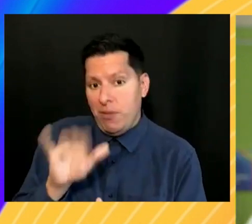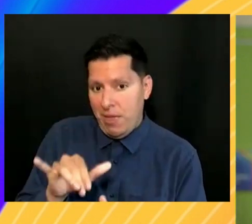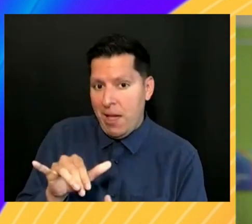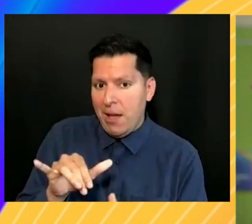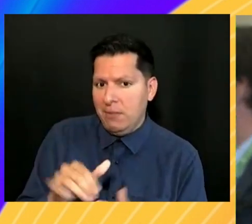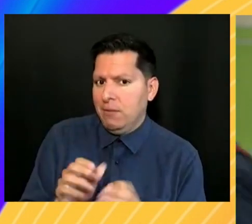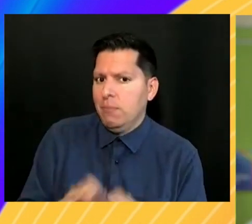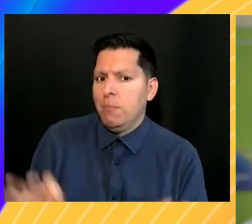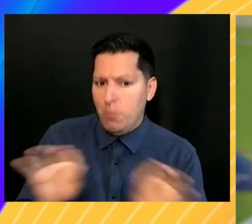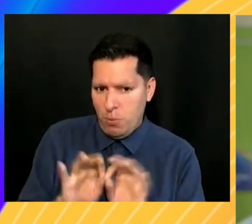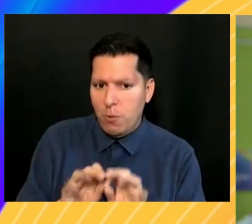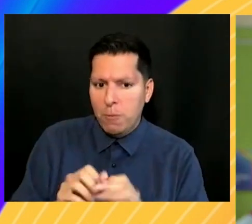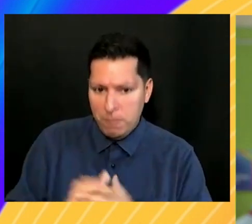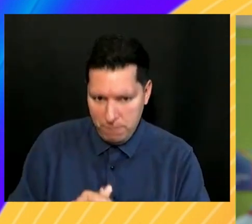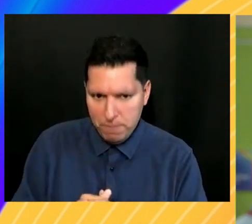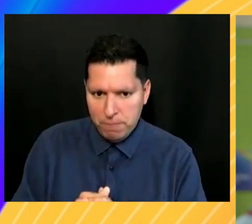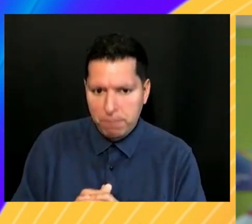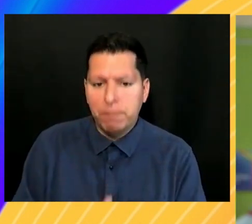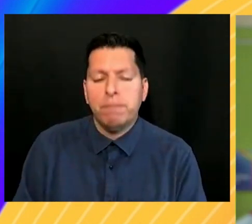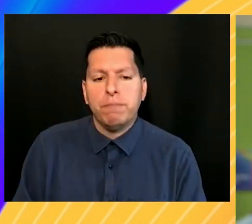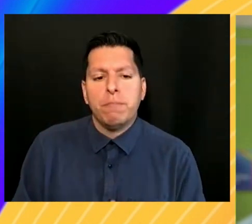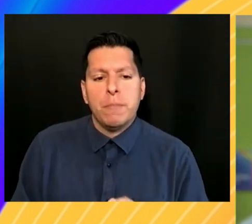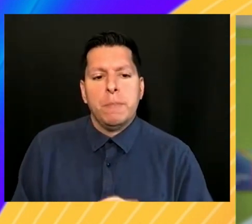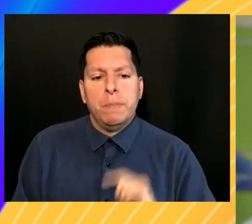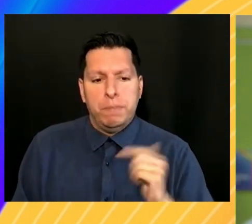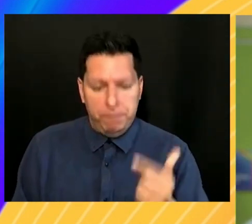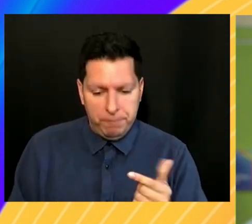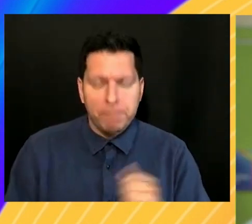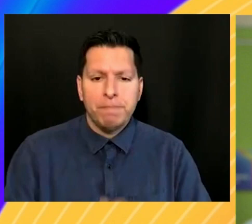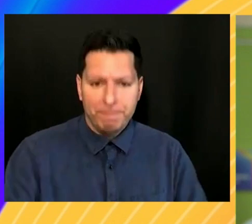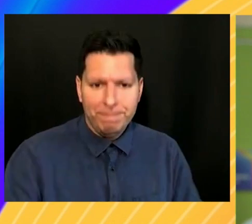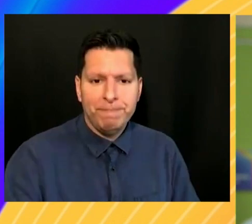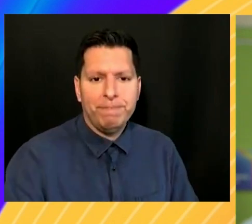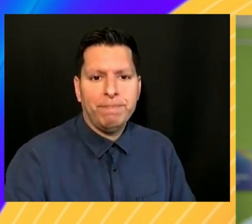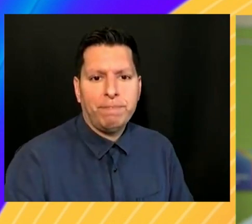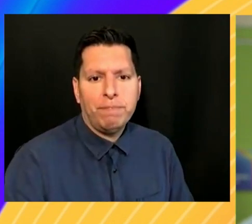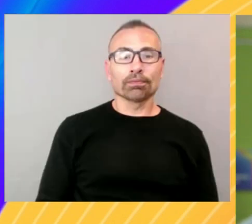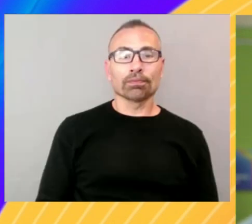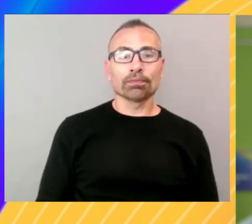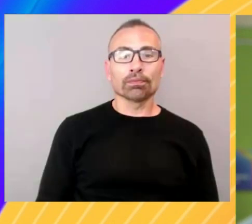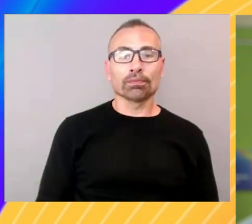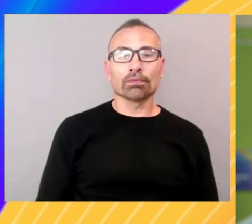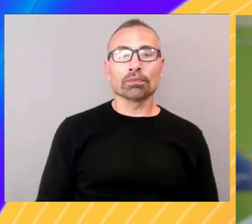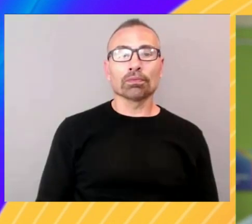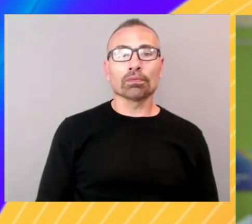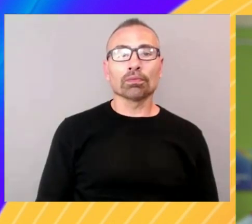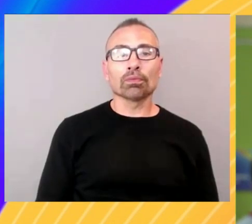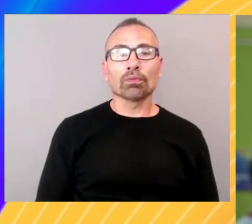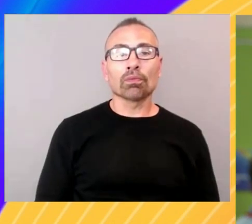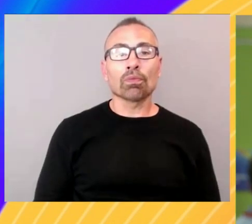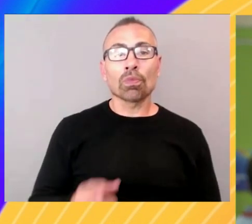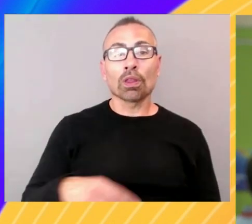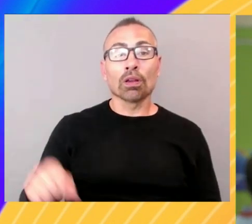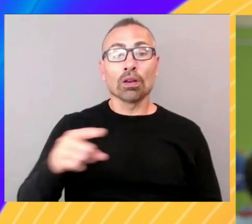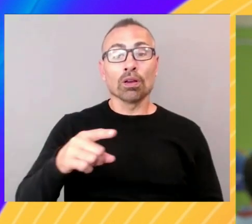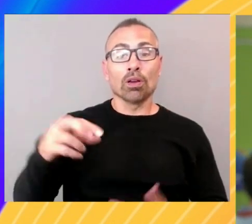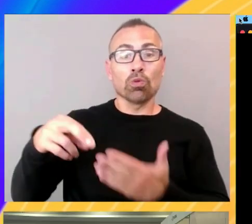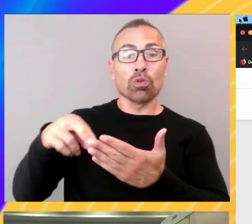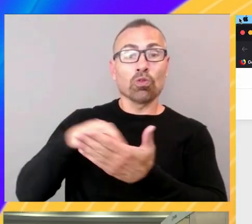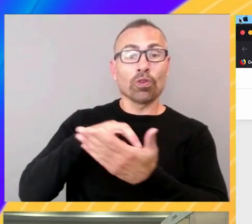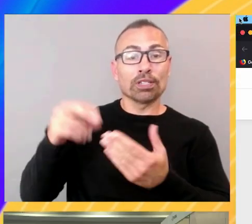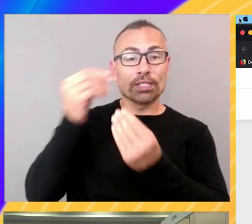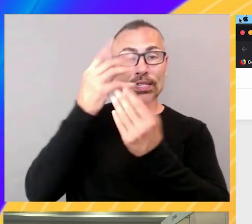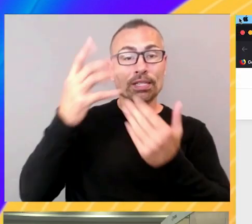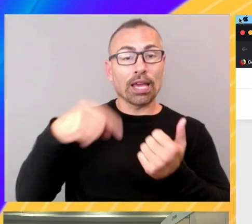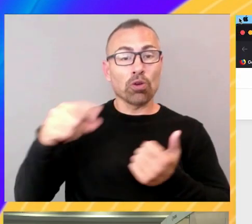of that next generation sequencing data in the Open Data Sponsorship Program. It's readily discoverable. If you go onto the Registry of Open Data, which we've been sharing for a while, and